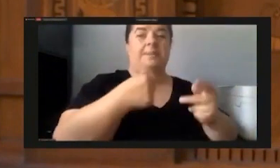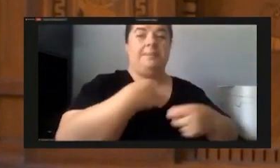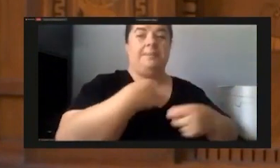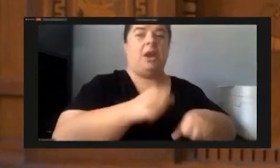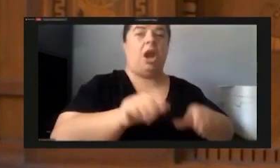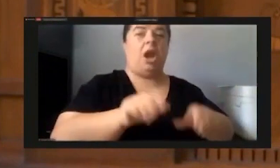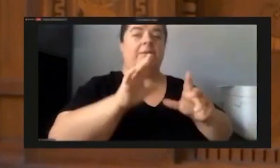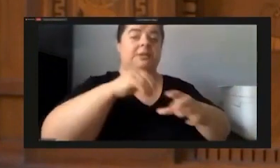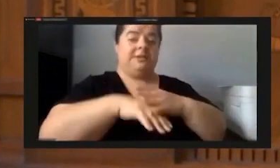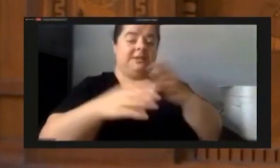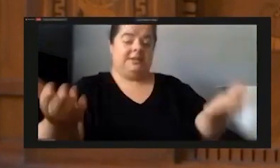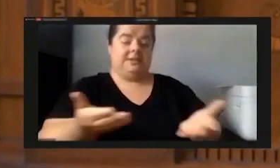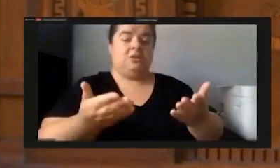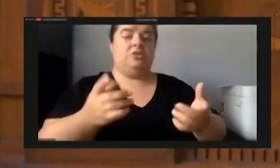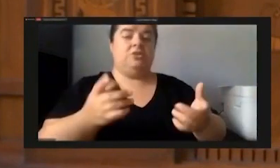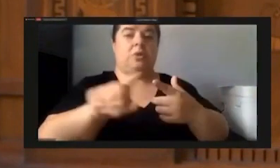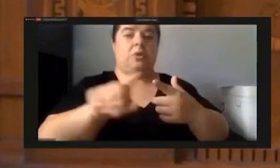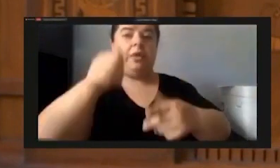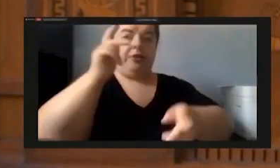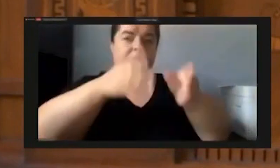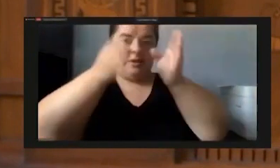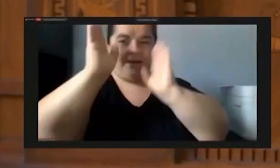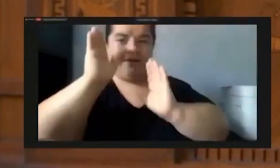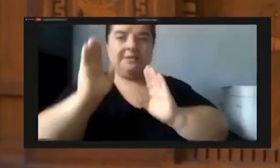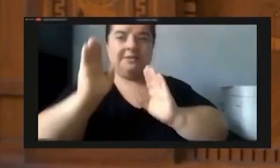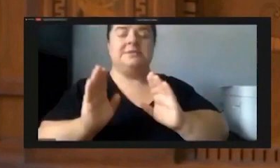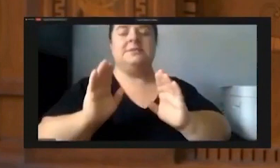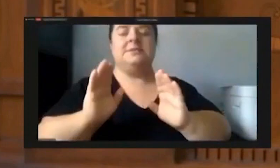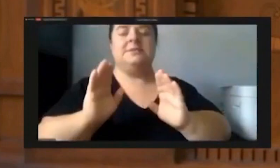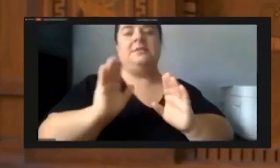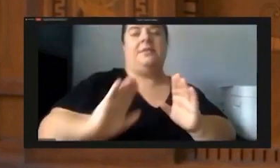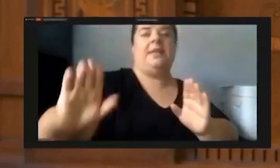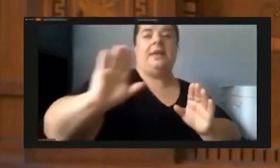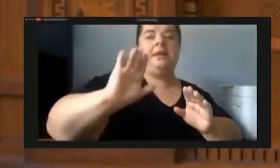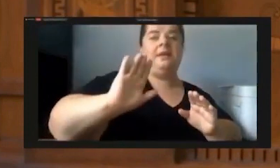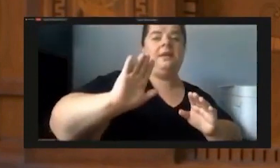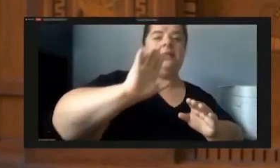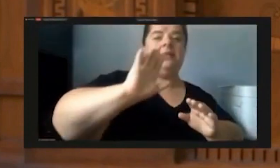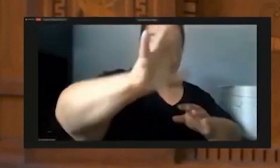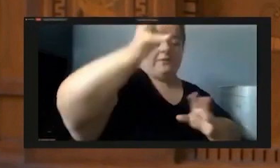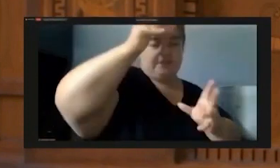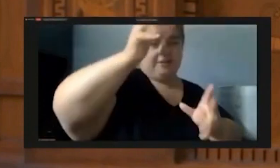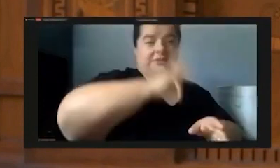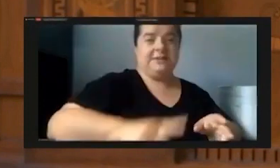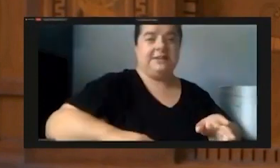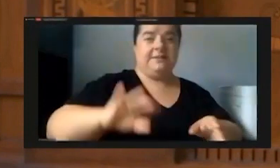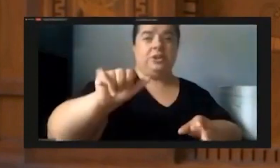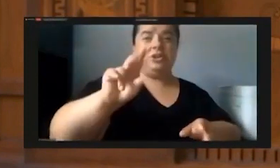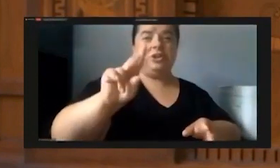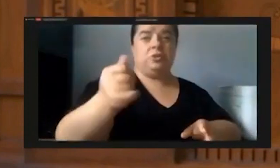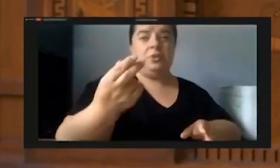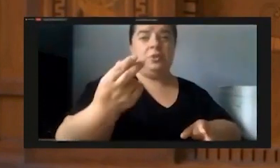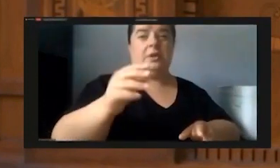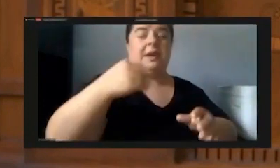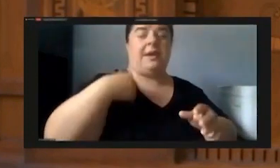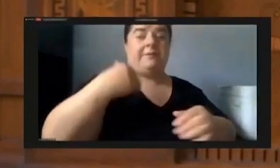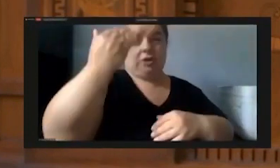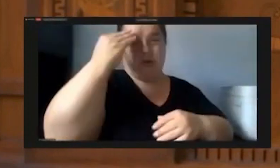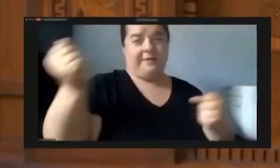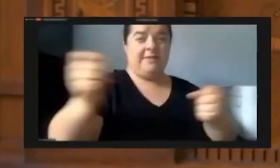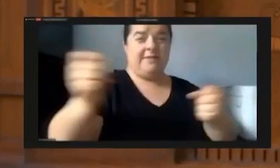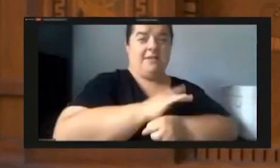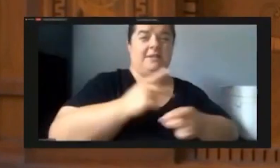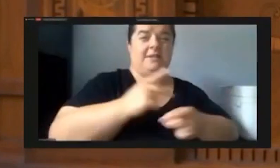whom neither they nor their fathers nor the kings of Judah have known, and because they have filled this place with the blood of